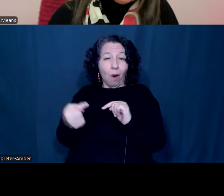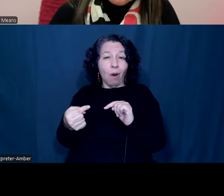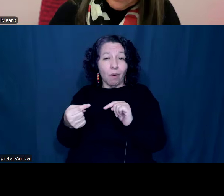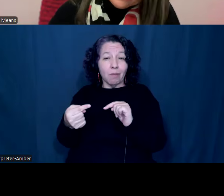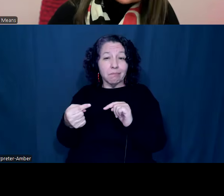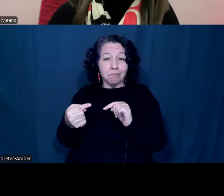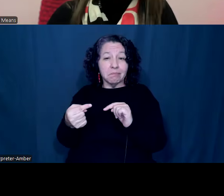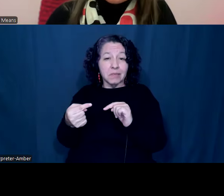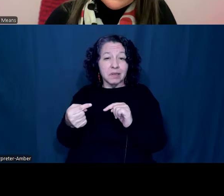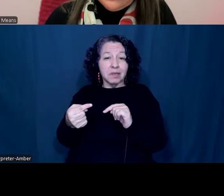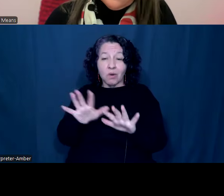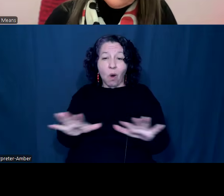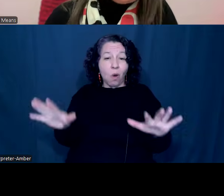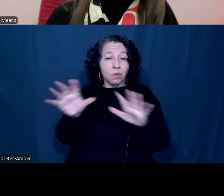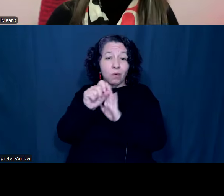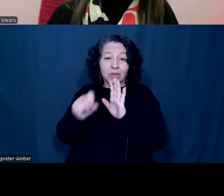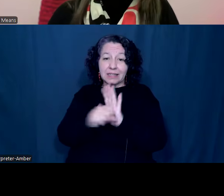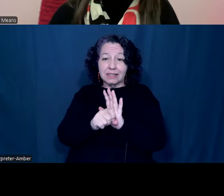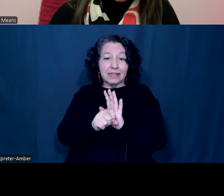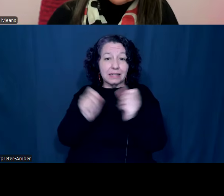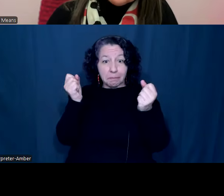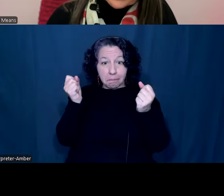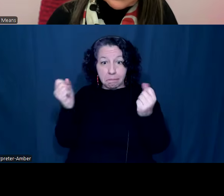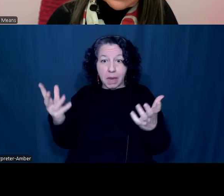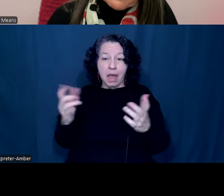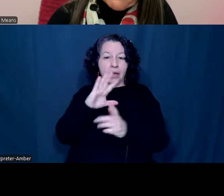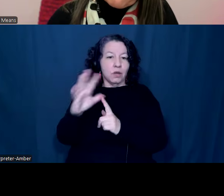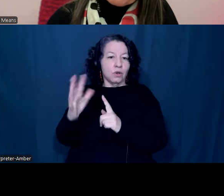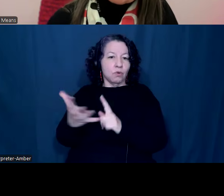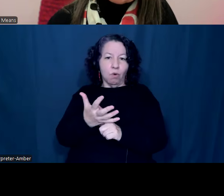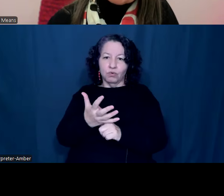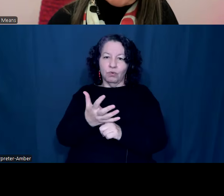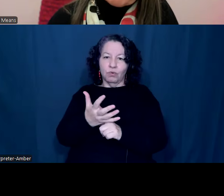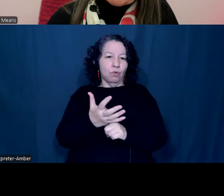across the state's many cultural institutions.